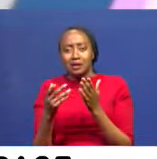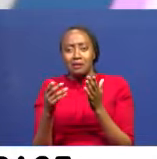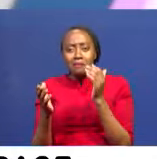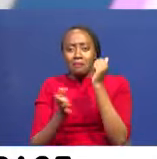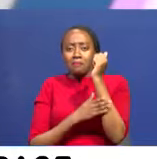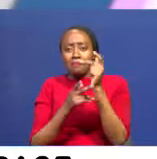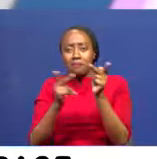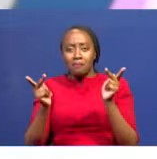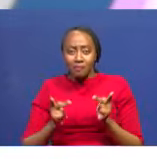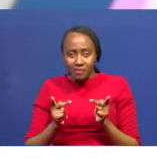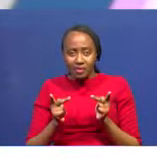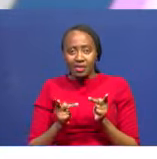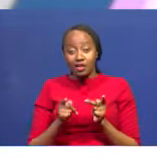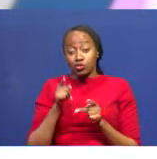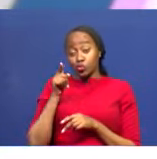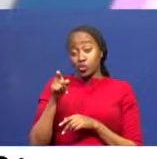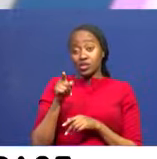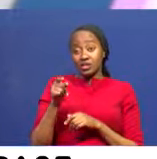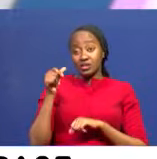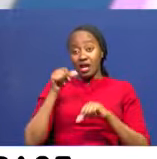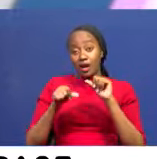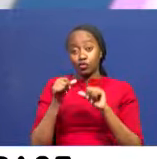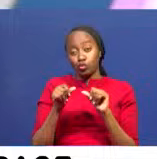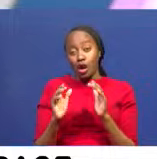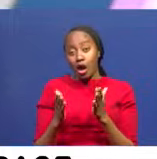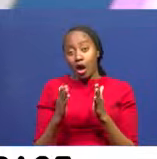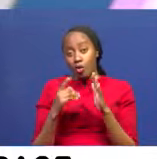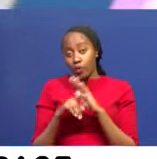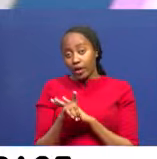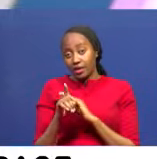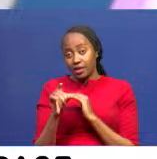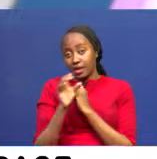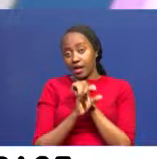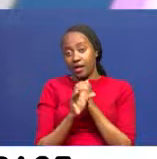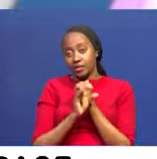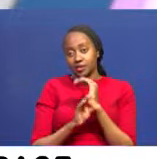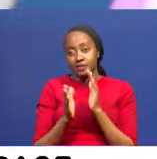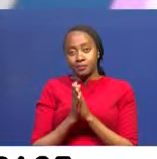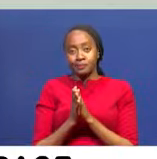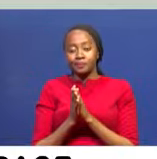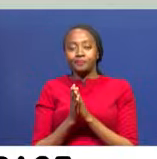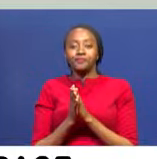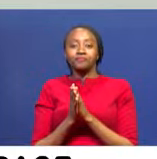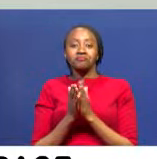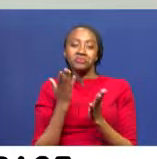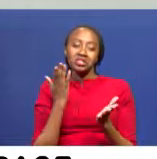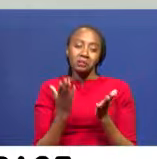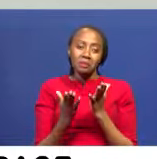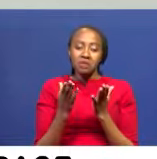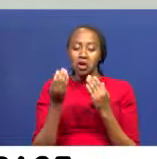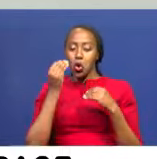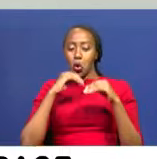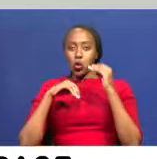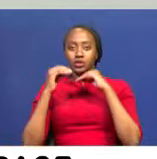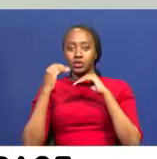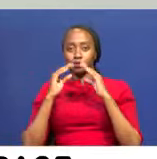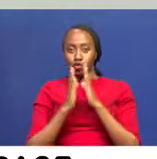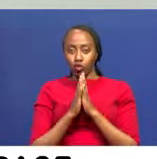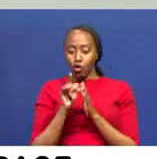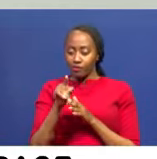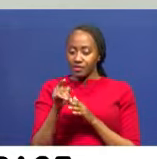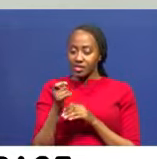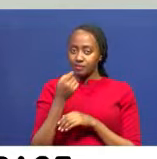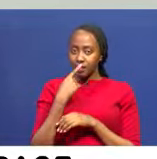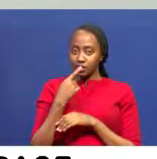at the point at which they're entering the country. Yes. And in terms of consumption of some of these medicines, because we know the